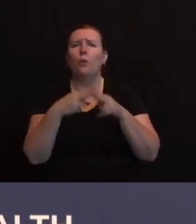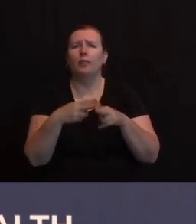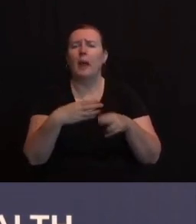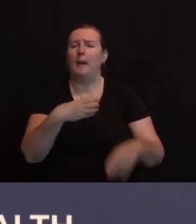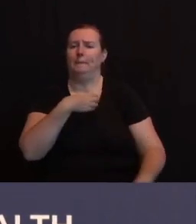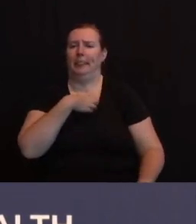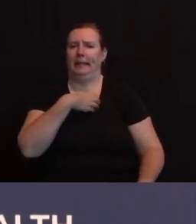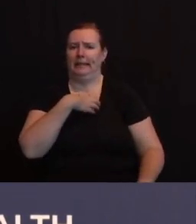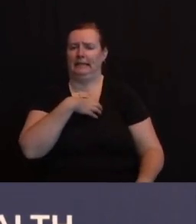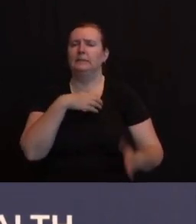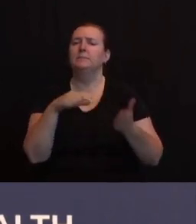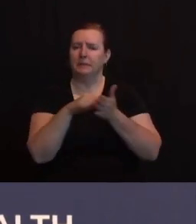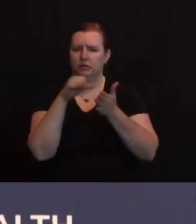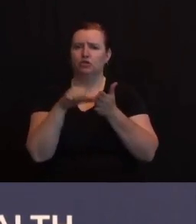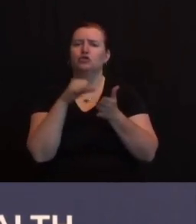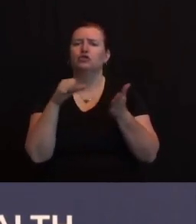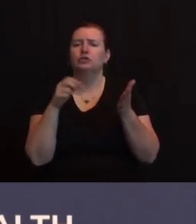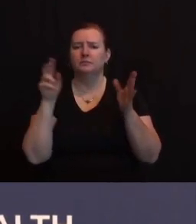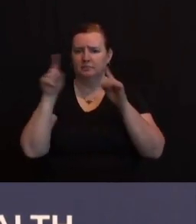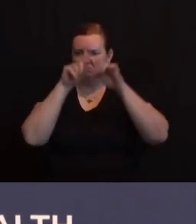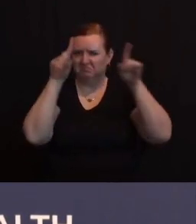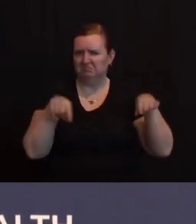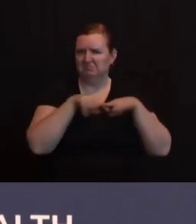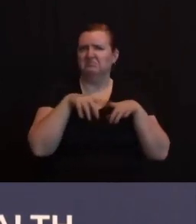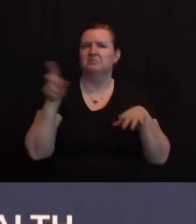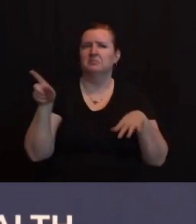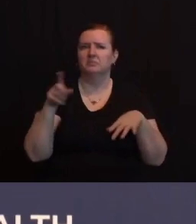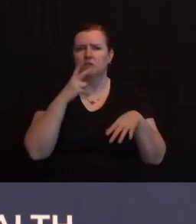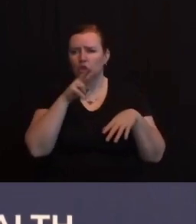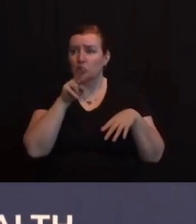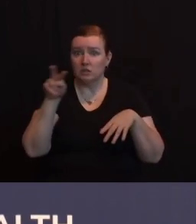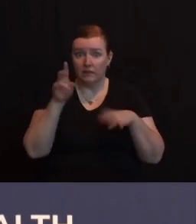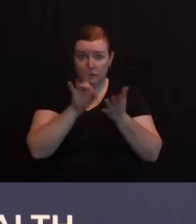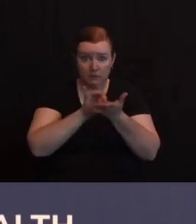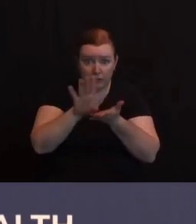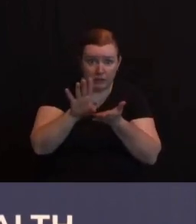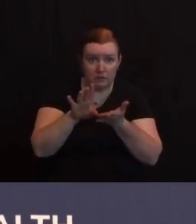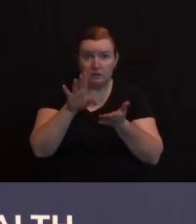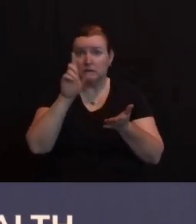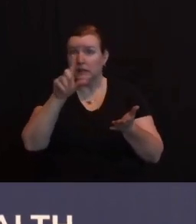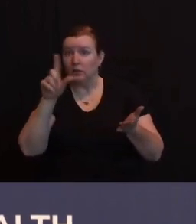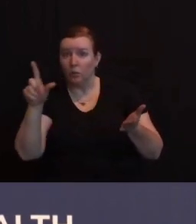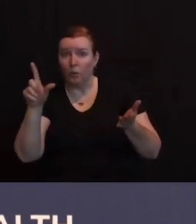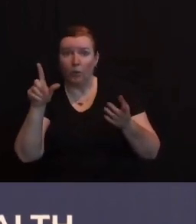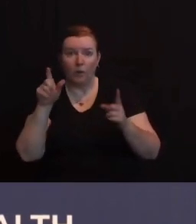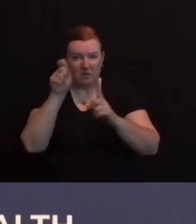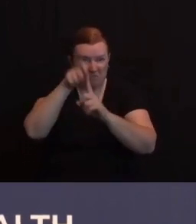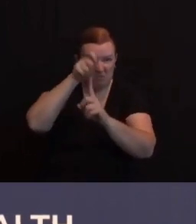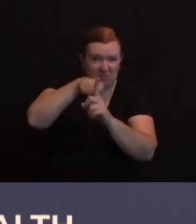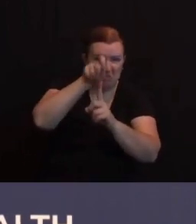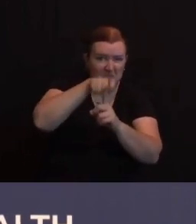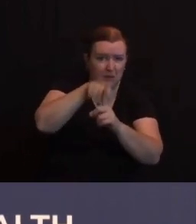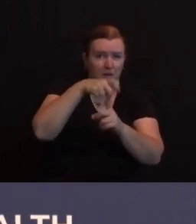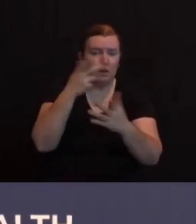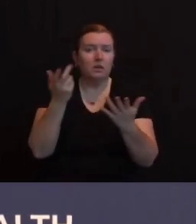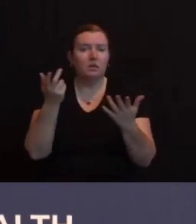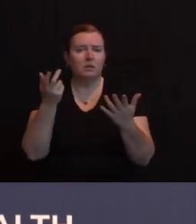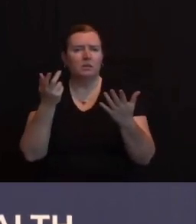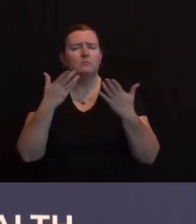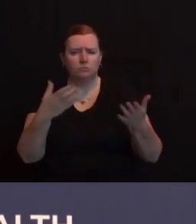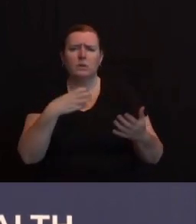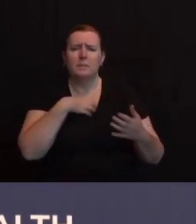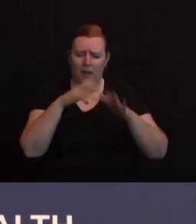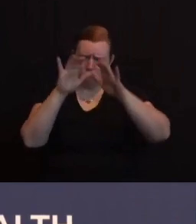page. We need to know about those situations. And by the way, if you or any other member of the press are aware of specific